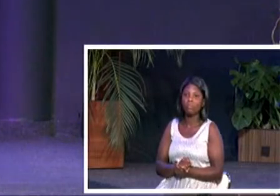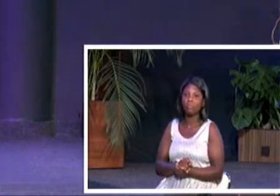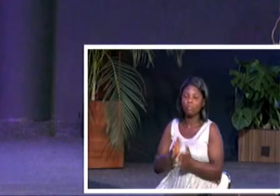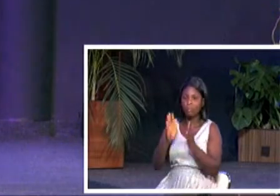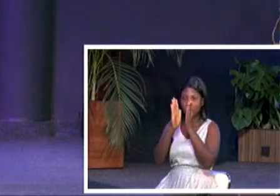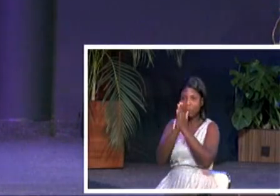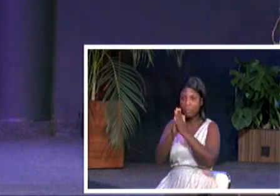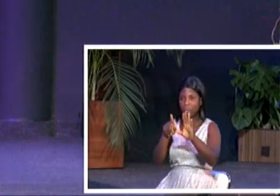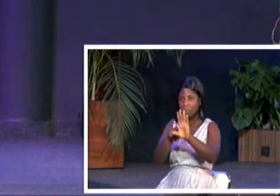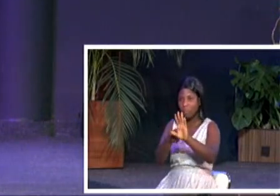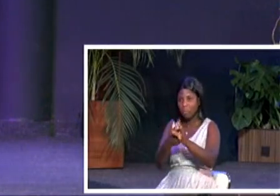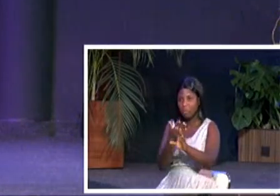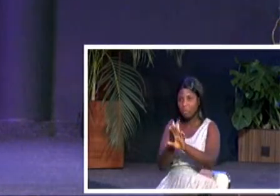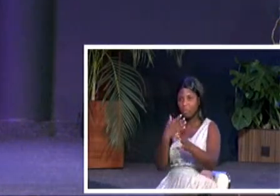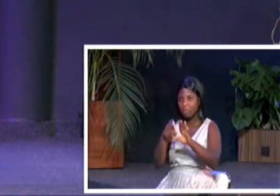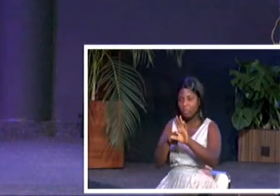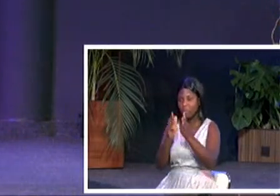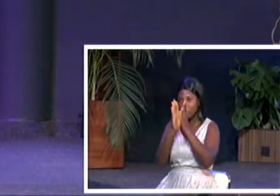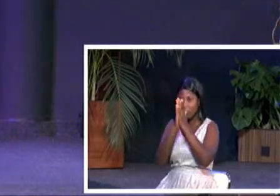pray?